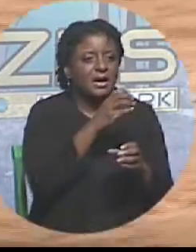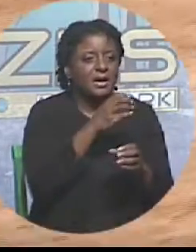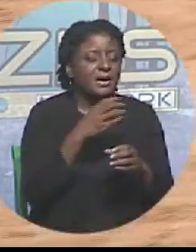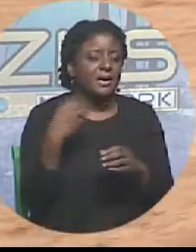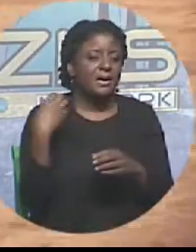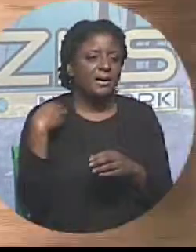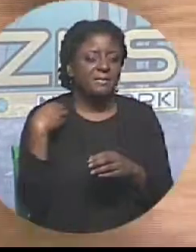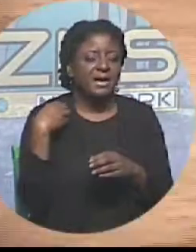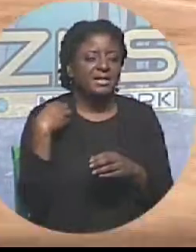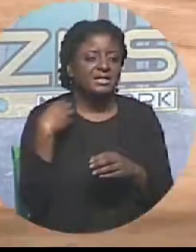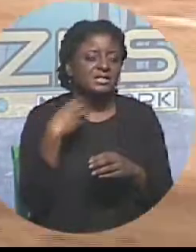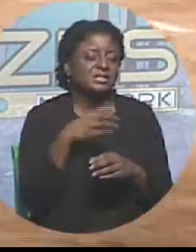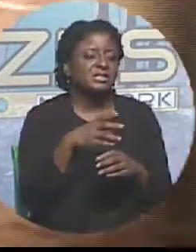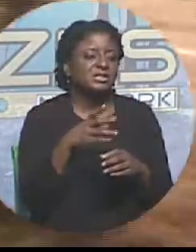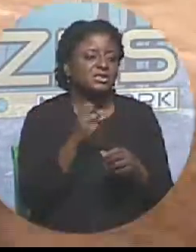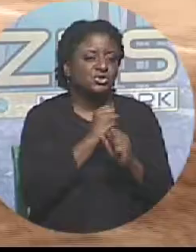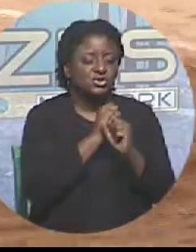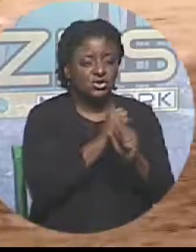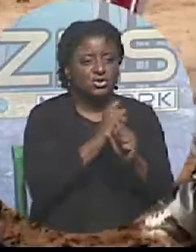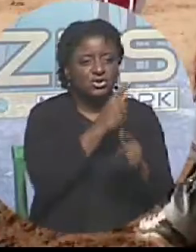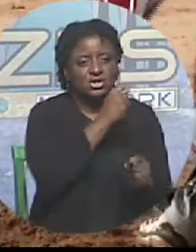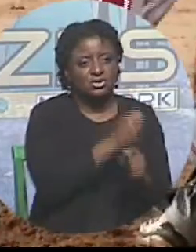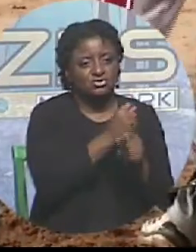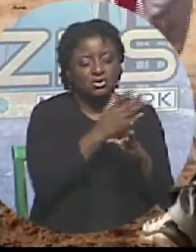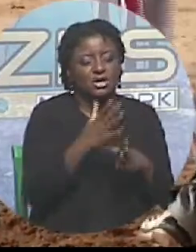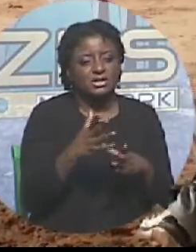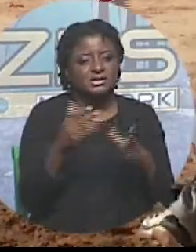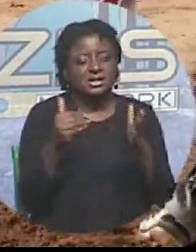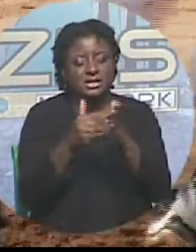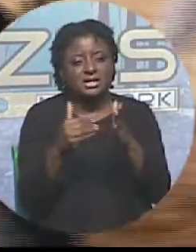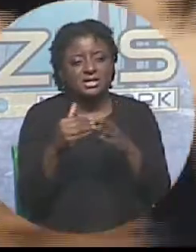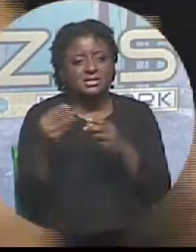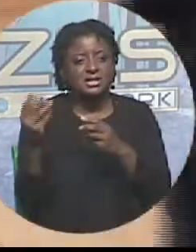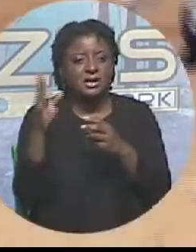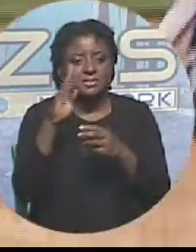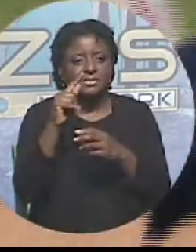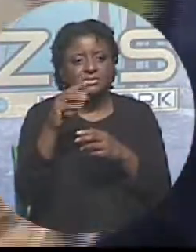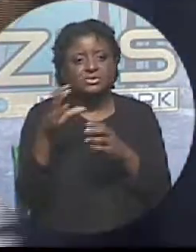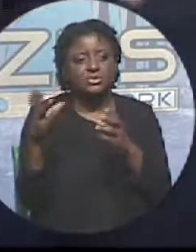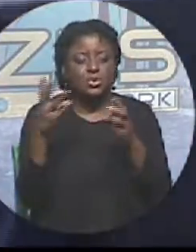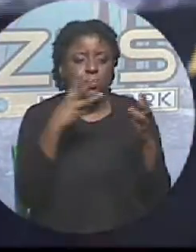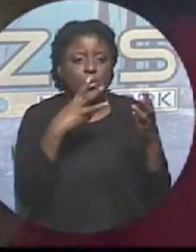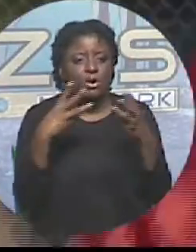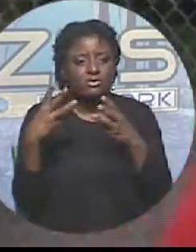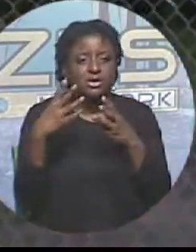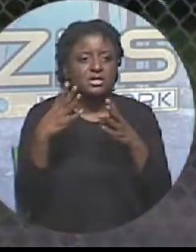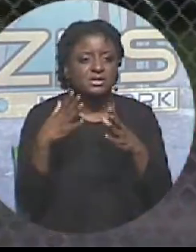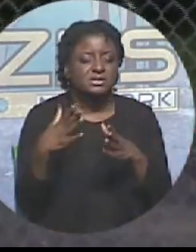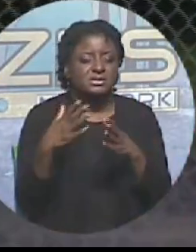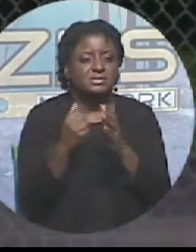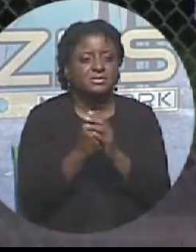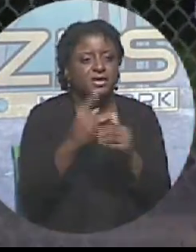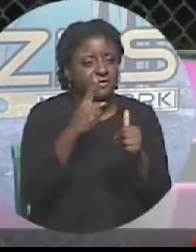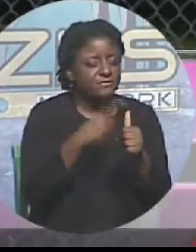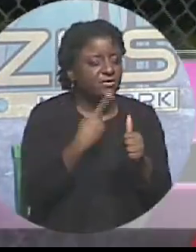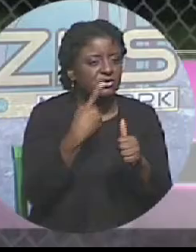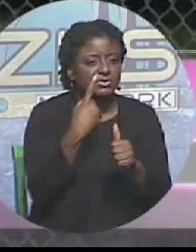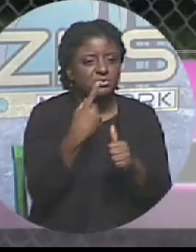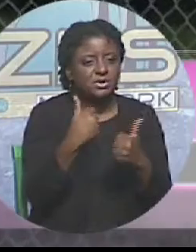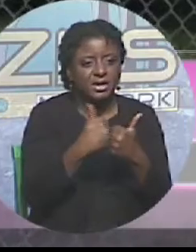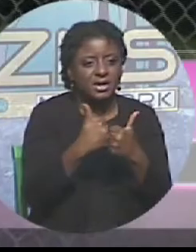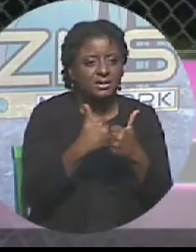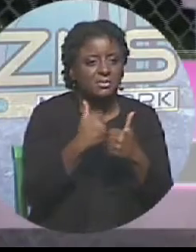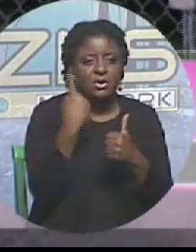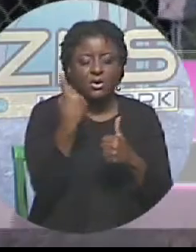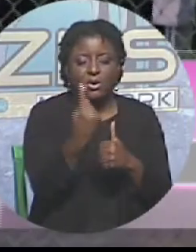of the BTC Elite Warriors by an identical 11-7 scoreline. The first one is always important, you know, that set the tone for